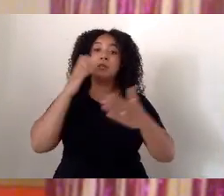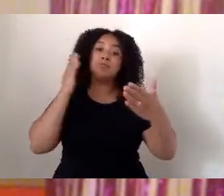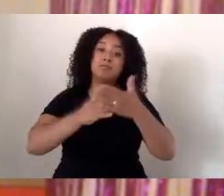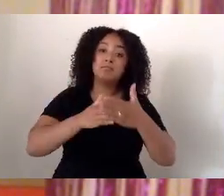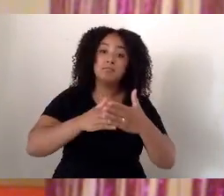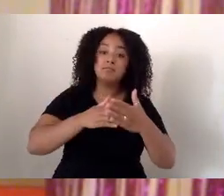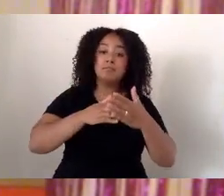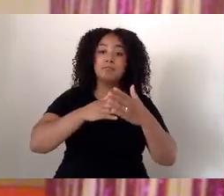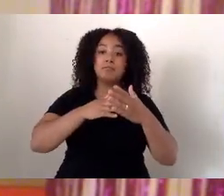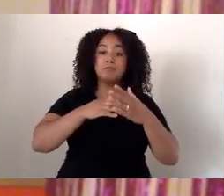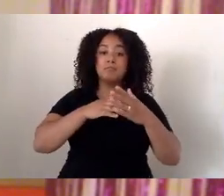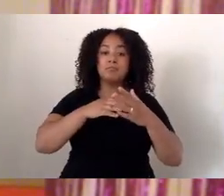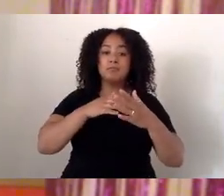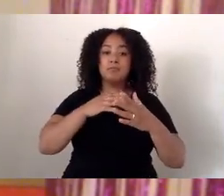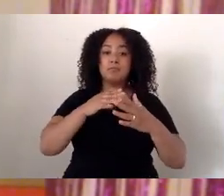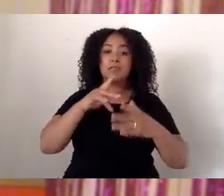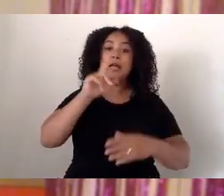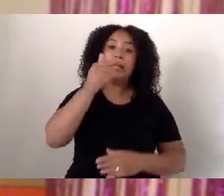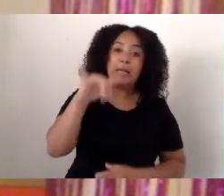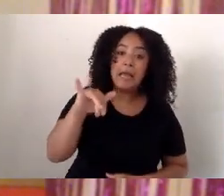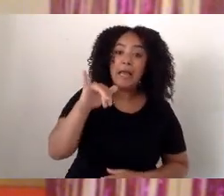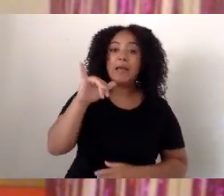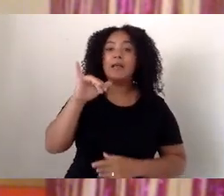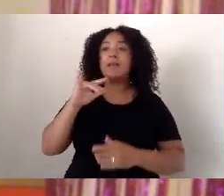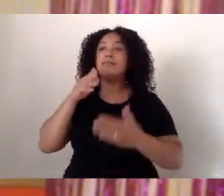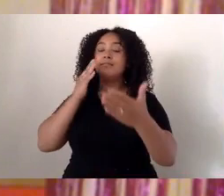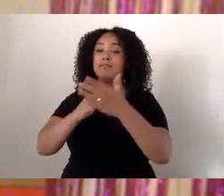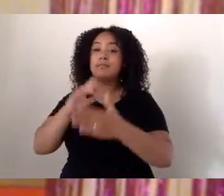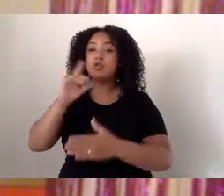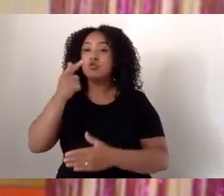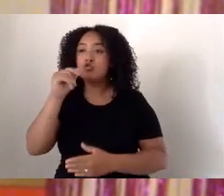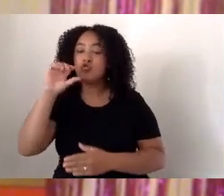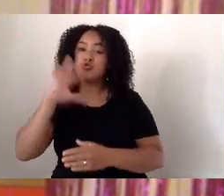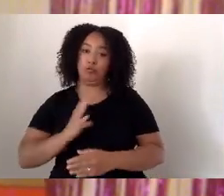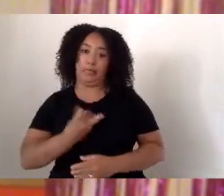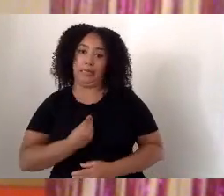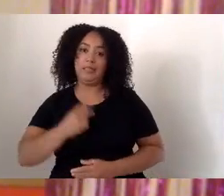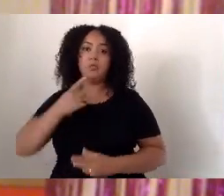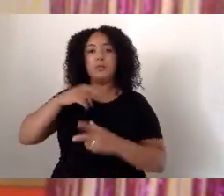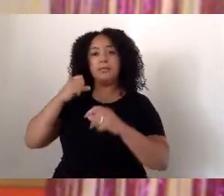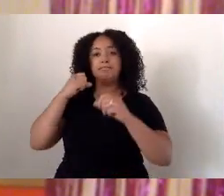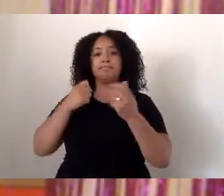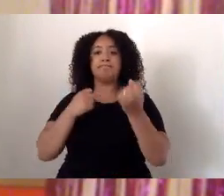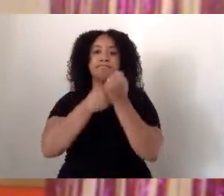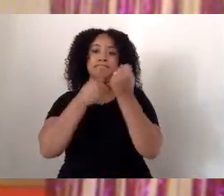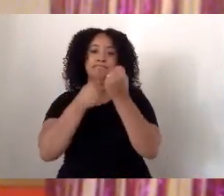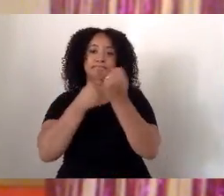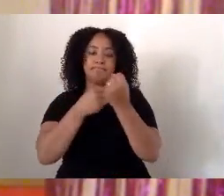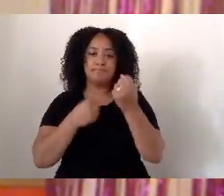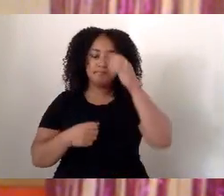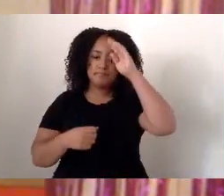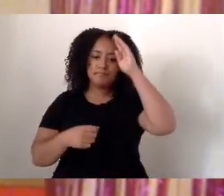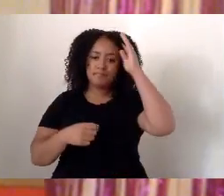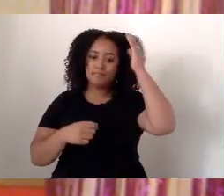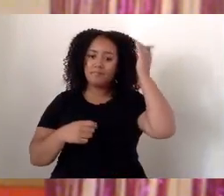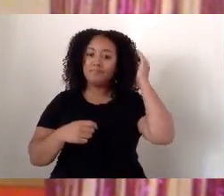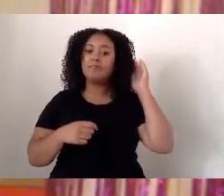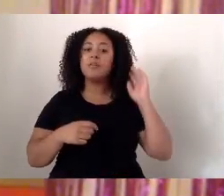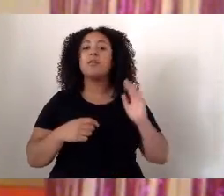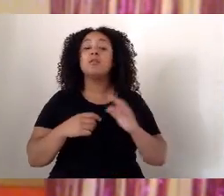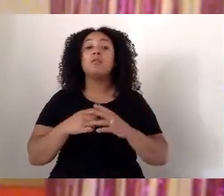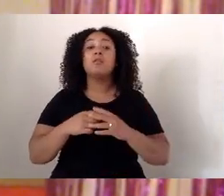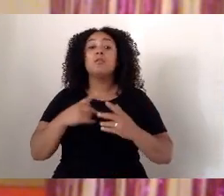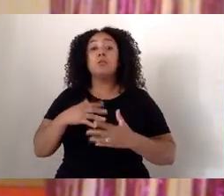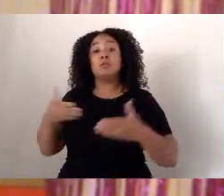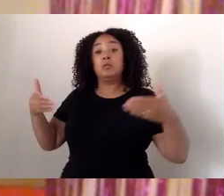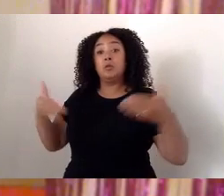we also love art and puppets. We're going to get to the puppets in a second, but I'd like to introduce a few people as well. Today,